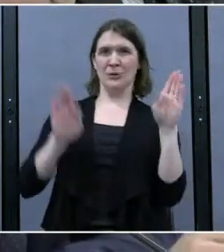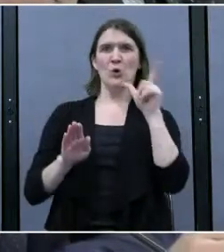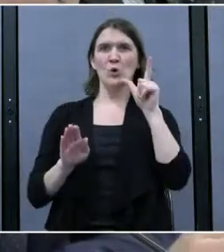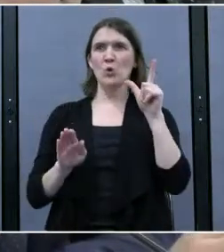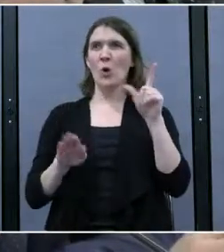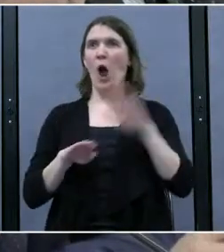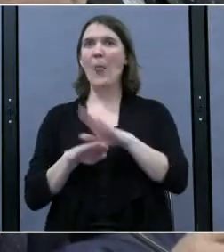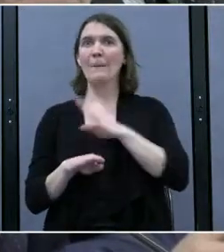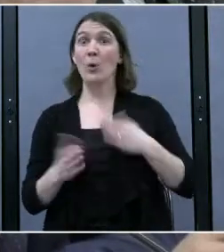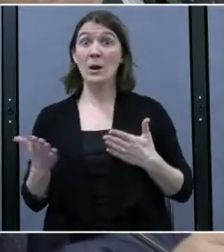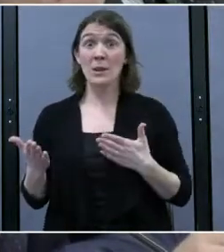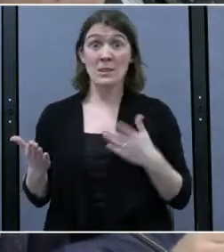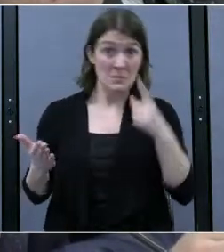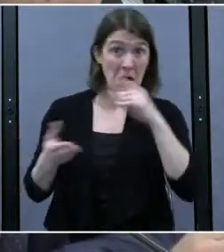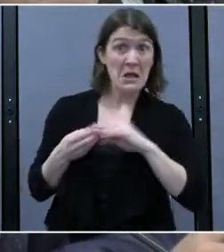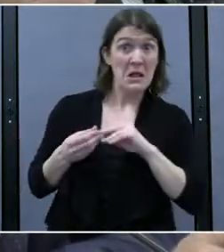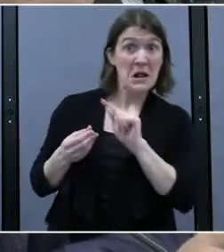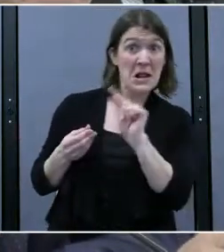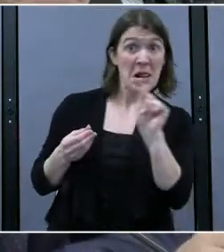going to be on the board to speak.